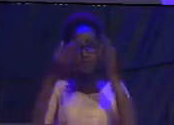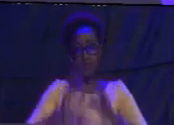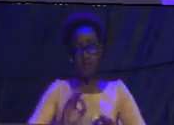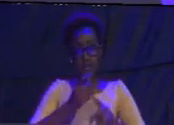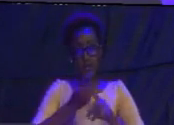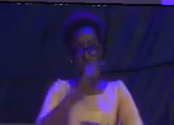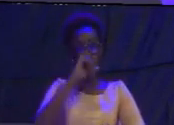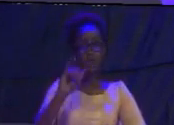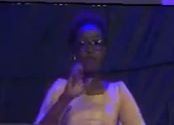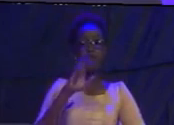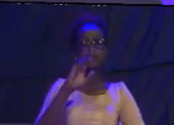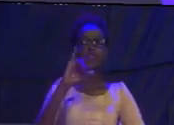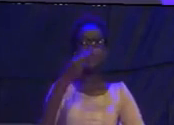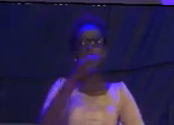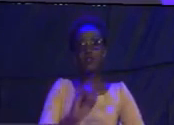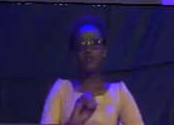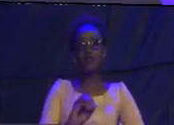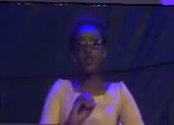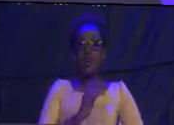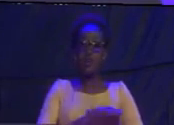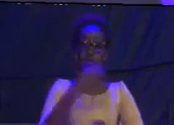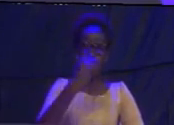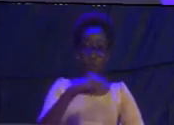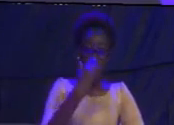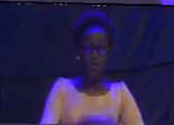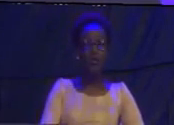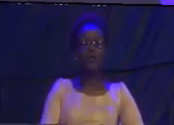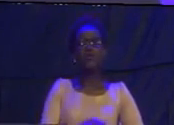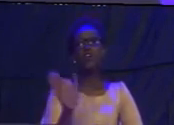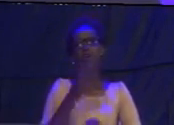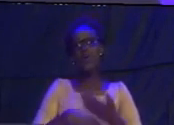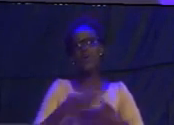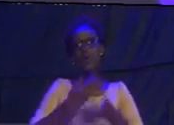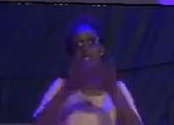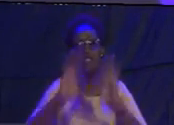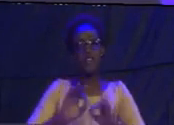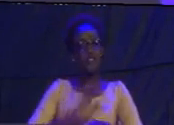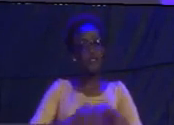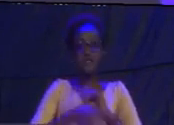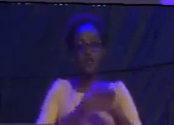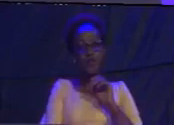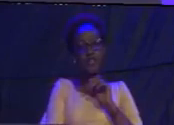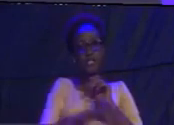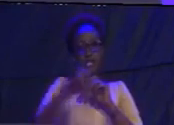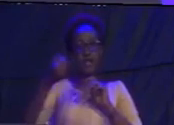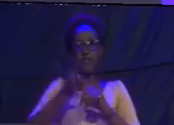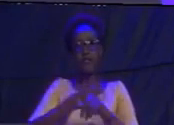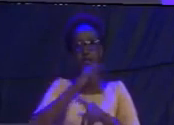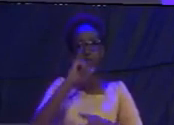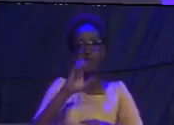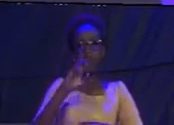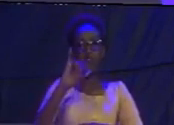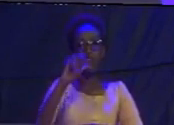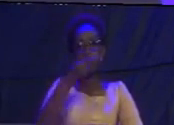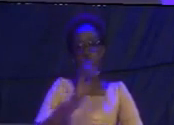whether gold, silver, anything. Do not take any